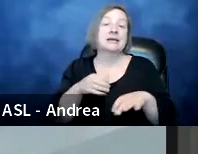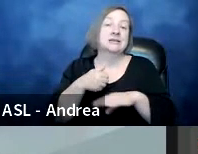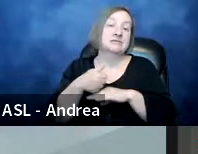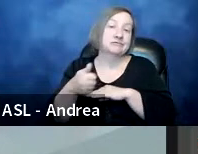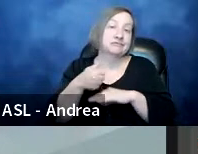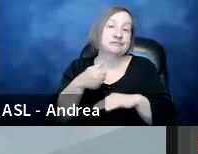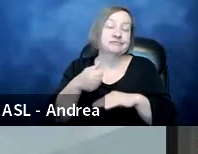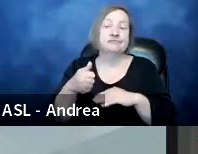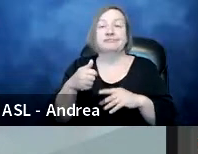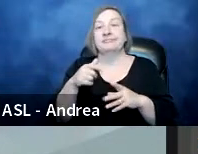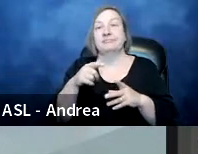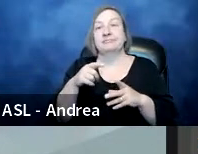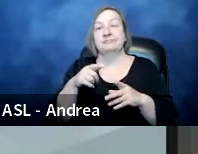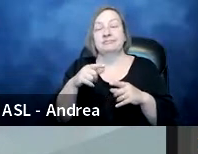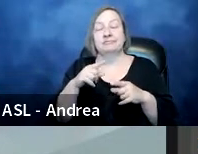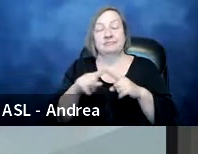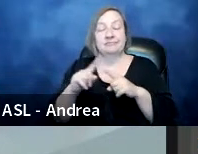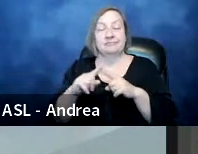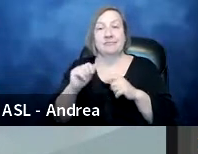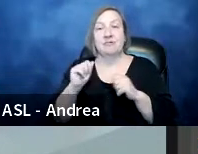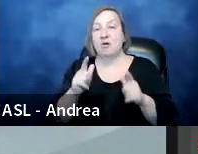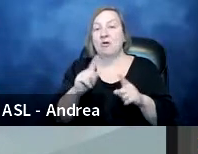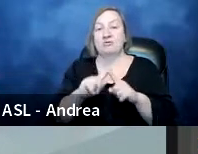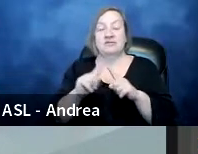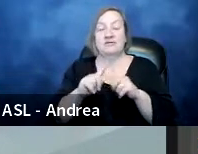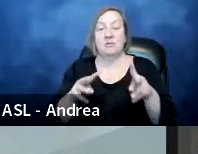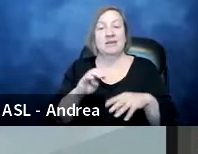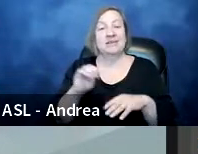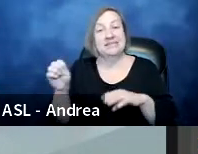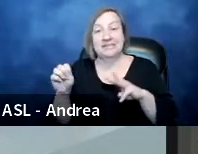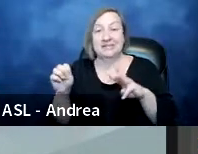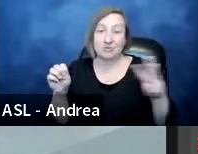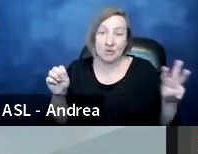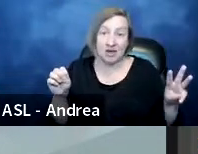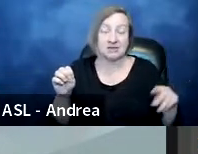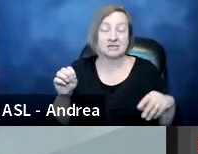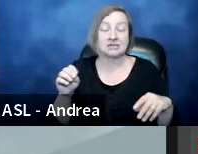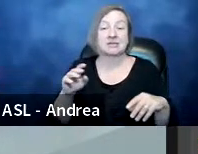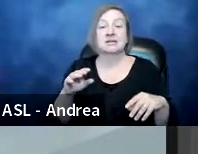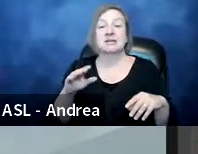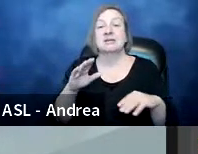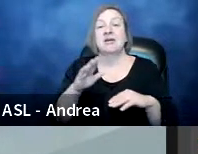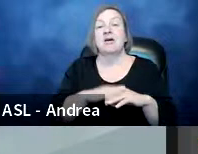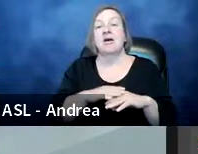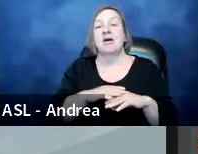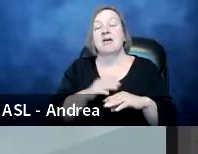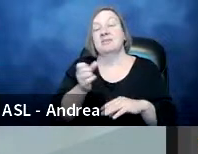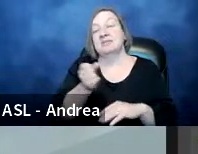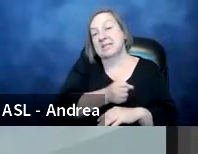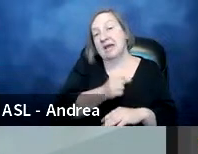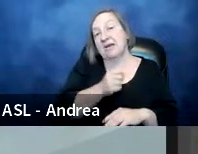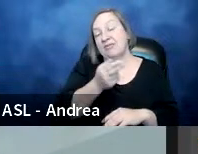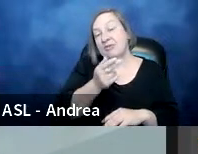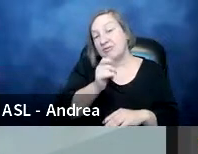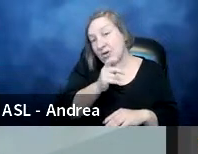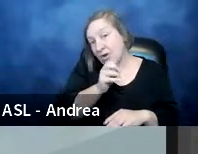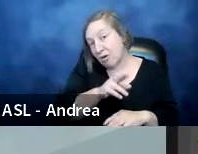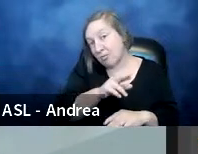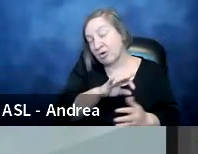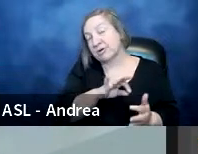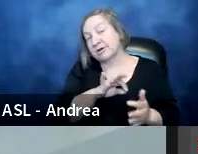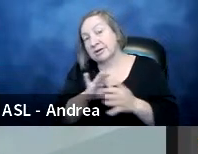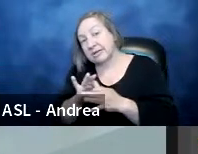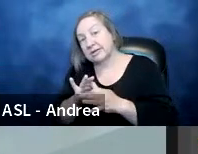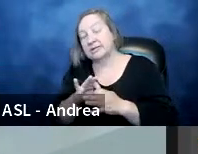connections in all directions, east-west, along the south end of the Northport Harbor, connecting the